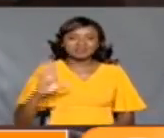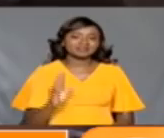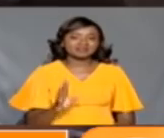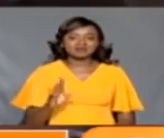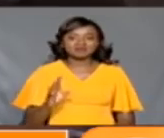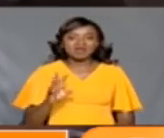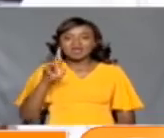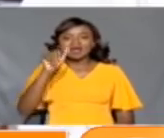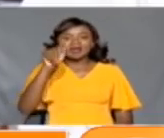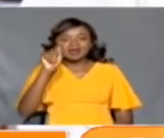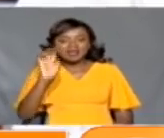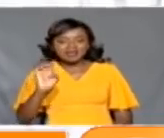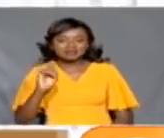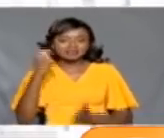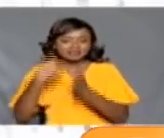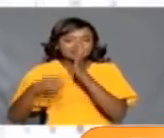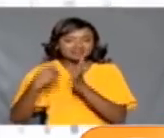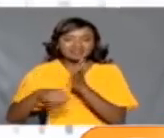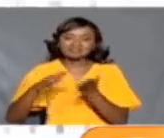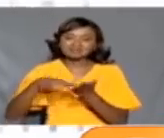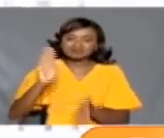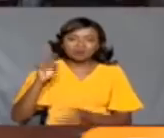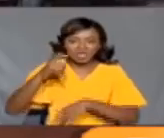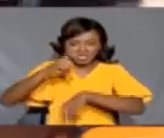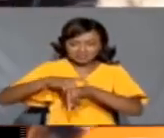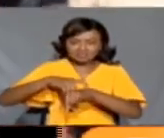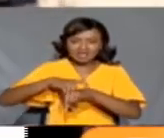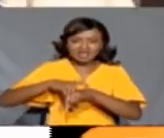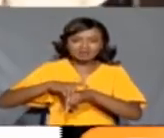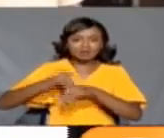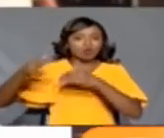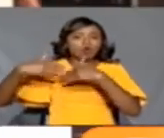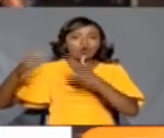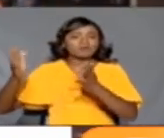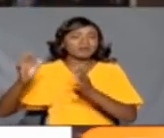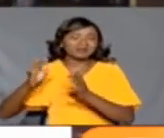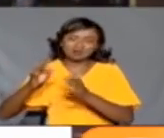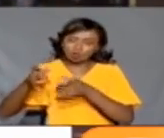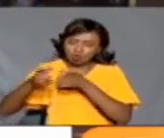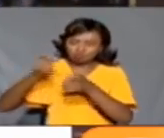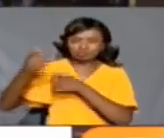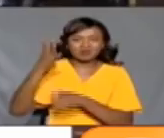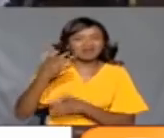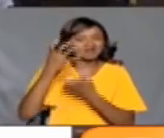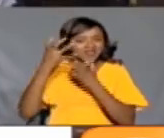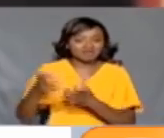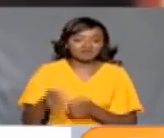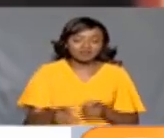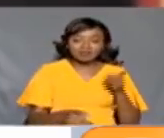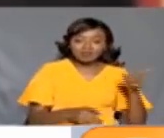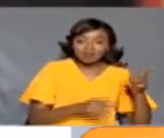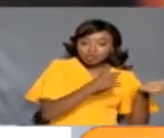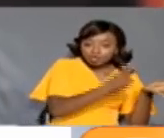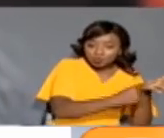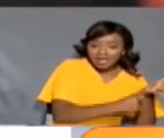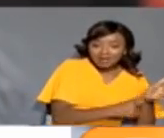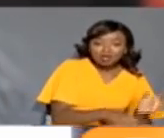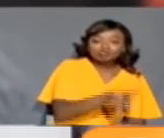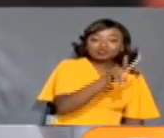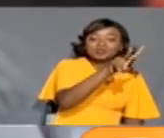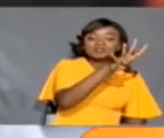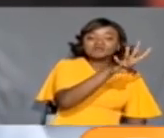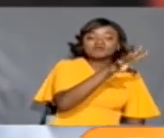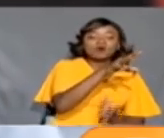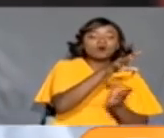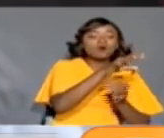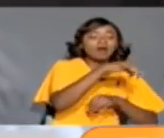pia kufungua biashara wameweka kidogo sana. Na Uganda hapa tumewekwa huru, hakuna maneno kuanzia 24 hours. In Uganda here, it's so cheap to run a